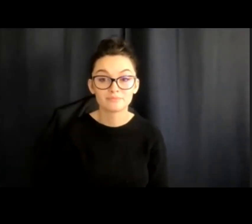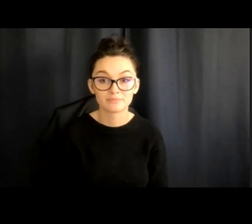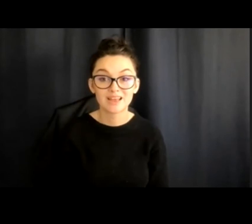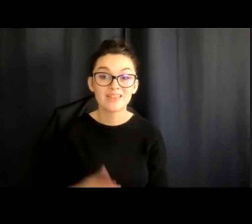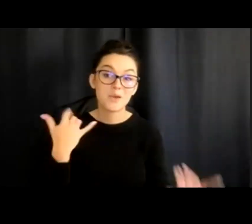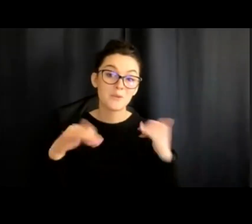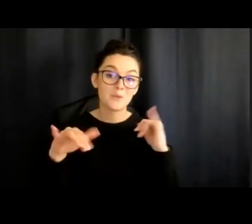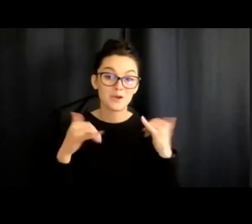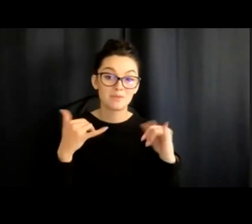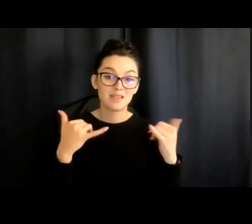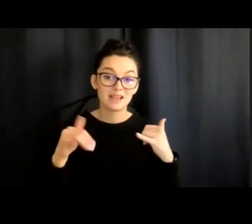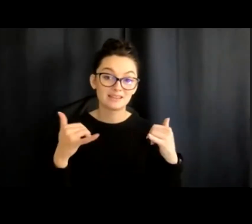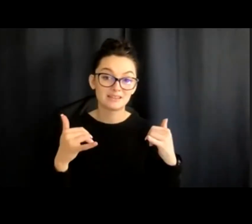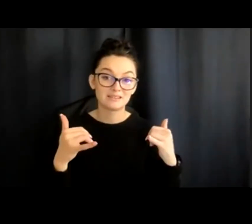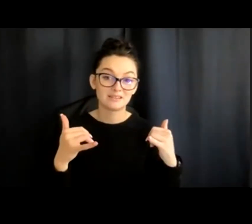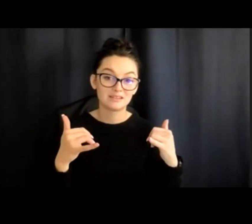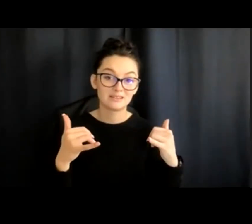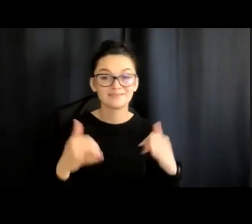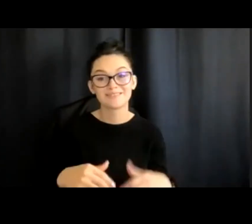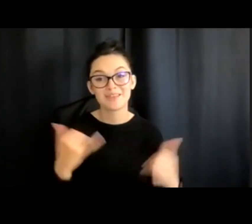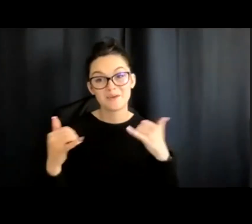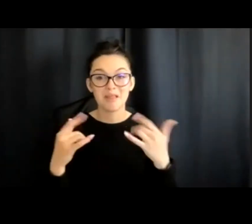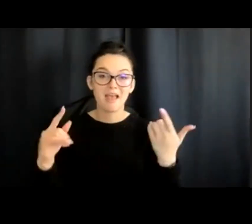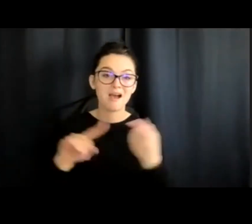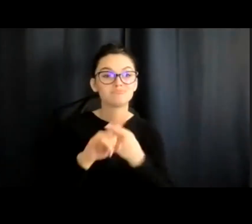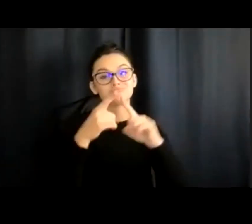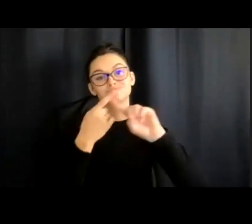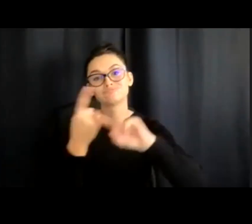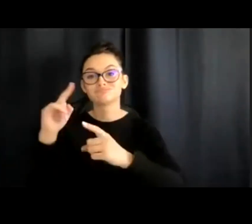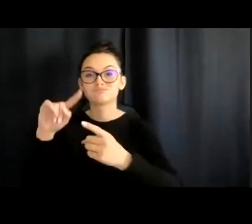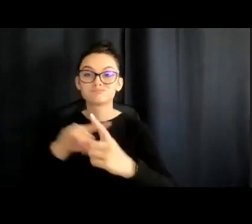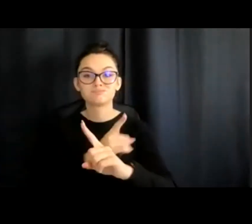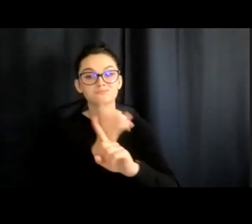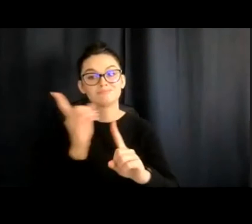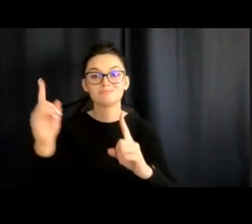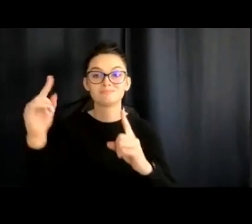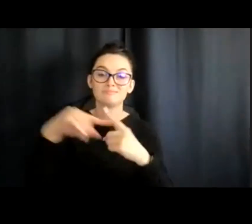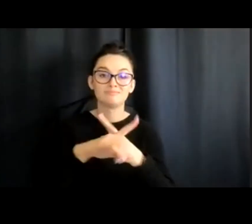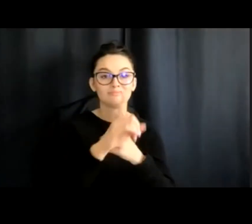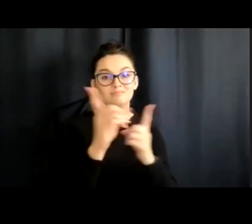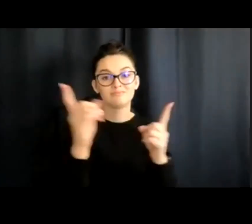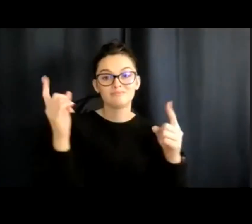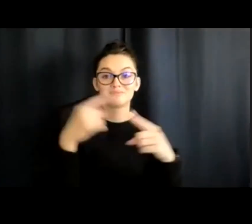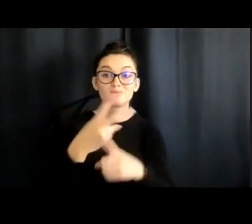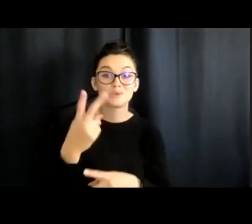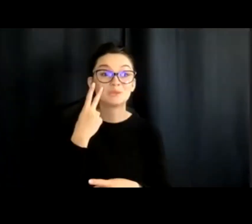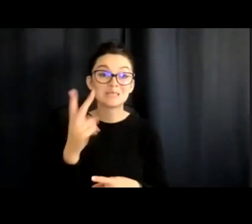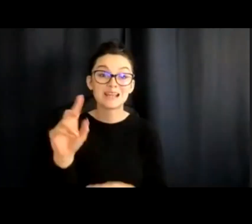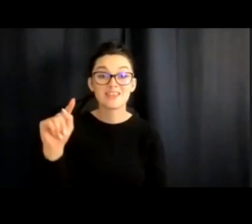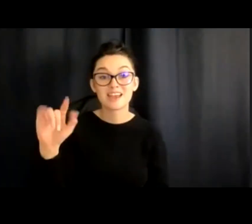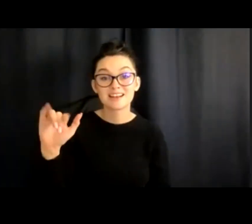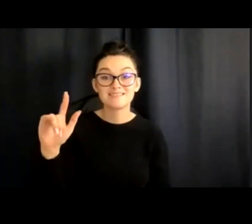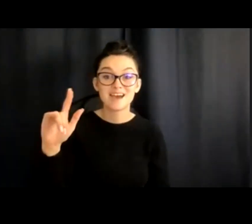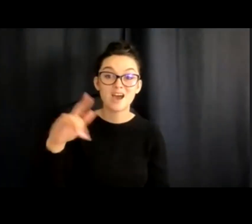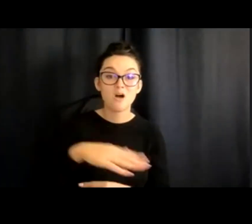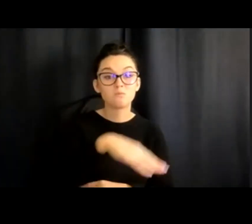together. They were going like, hi, how you doing? And we saw the tails and we saw